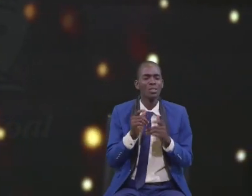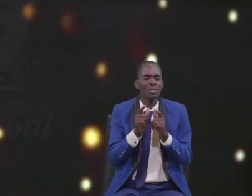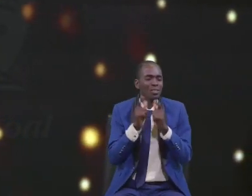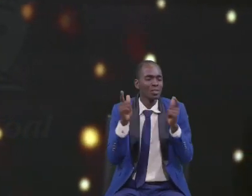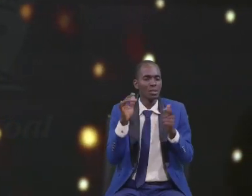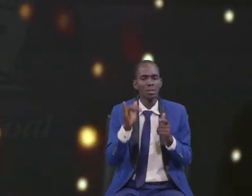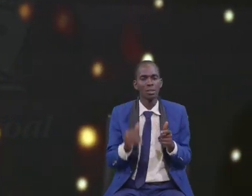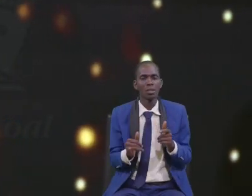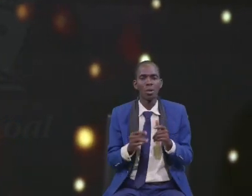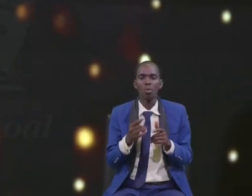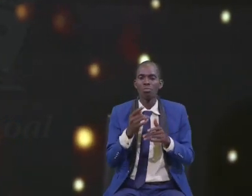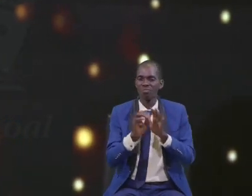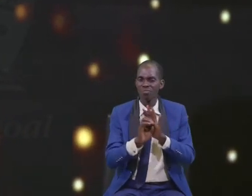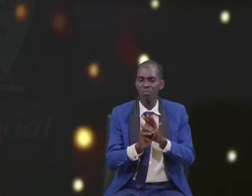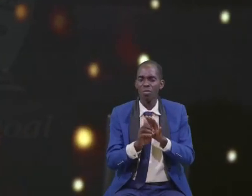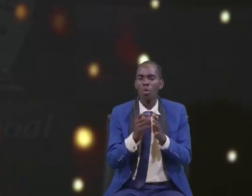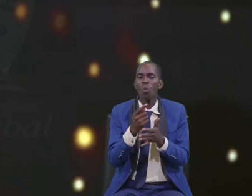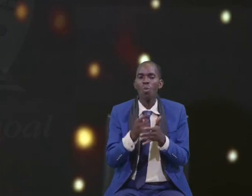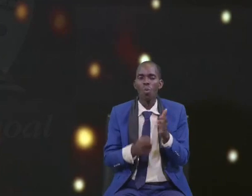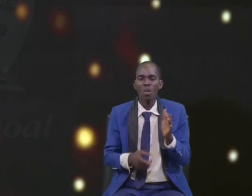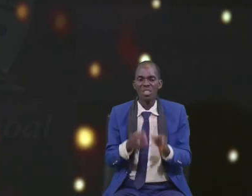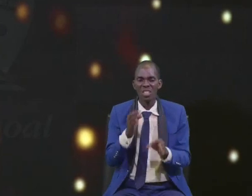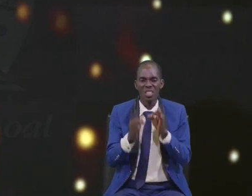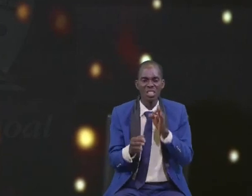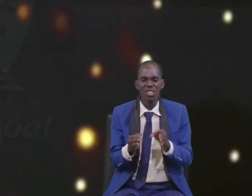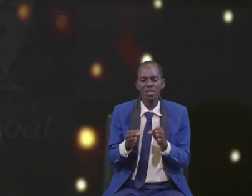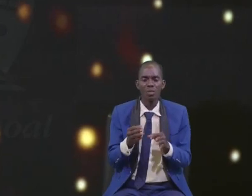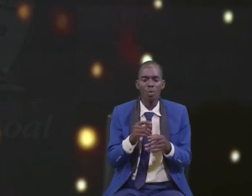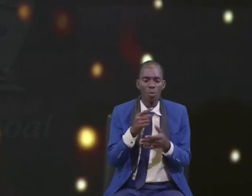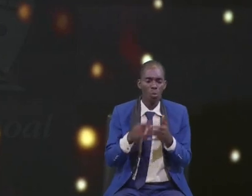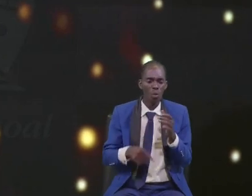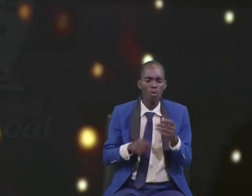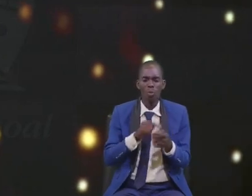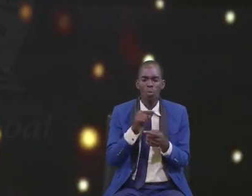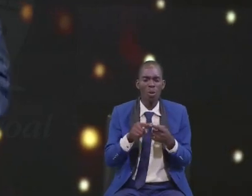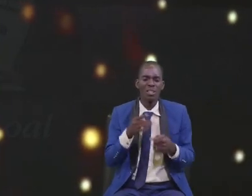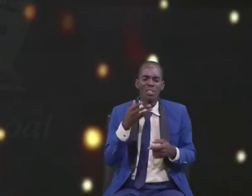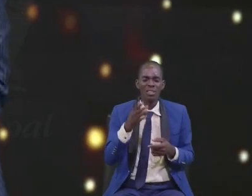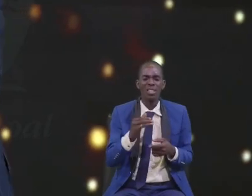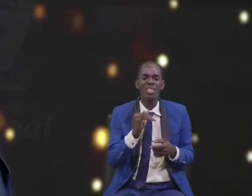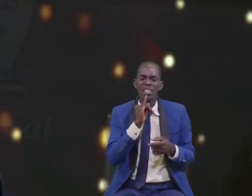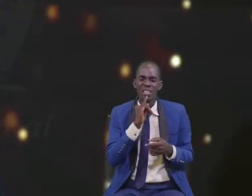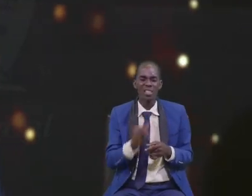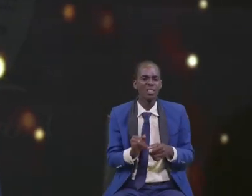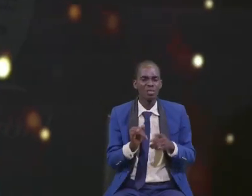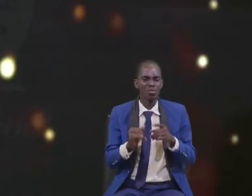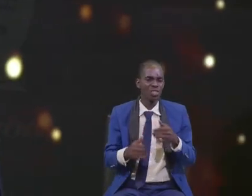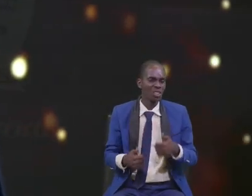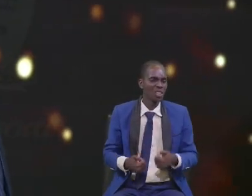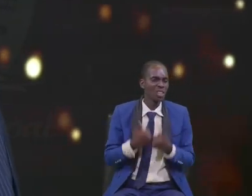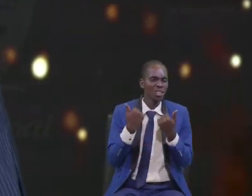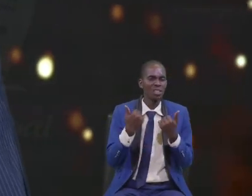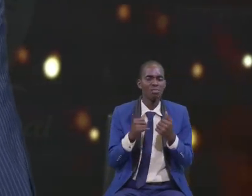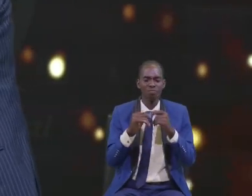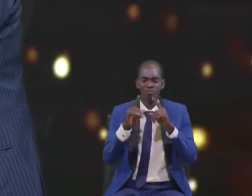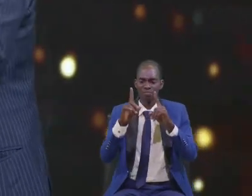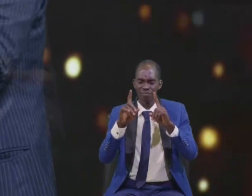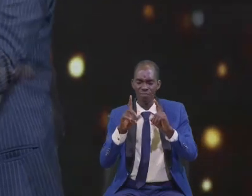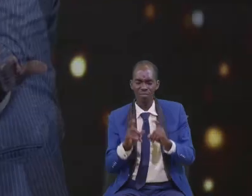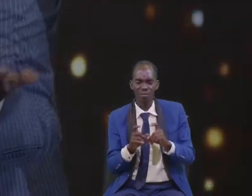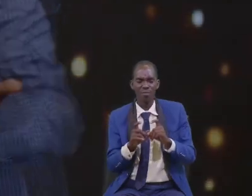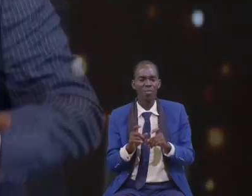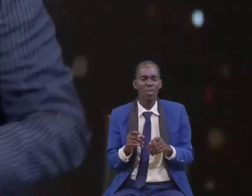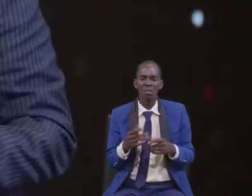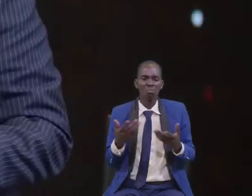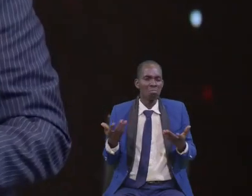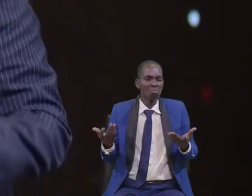there's trial, difficulty, what is challenge? How about when, you know, things, you know, you